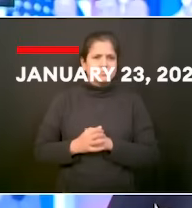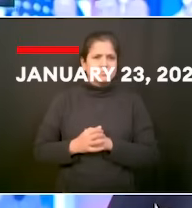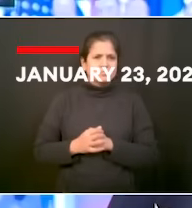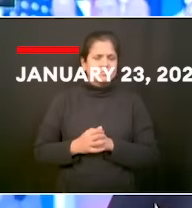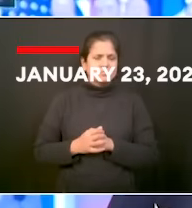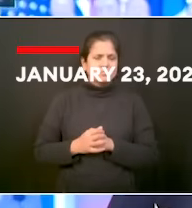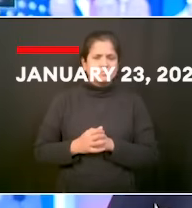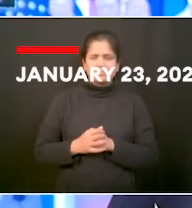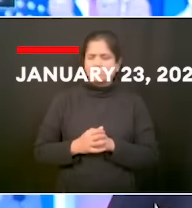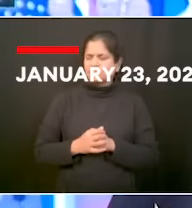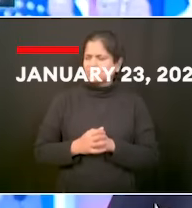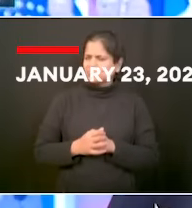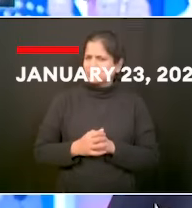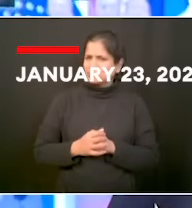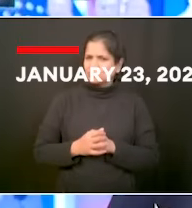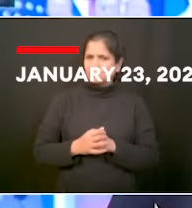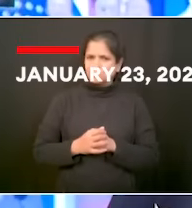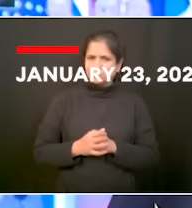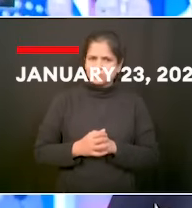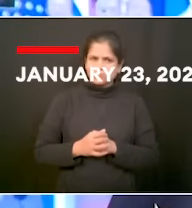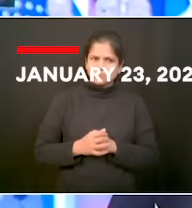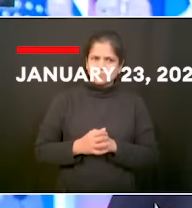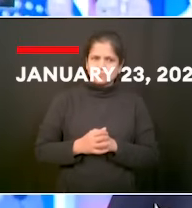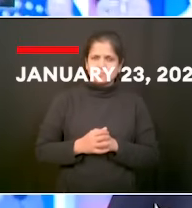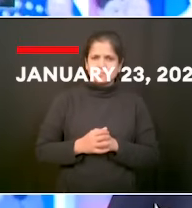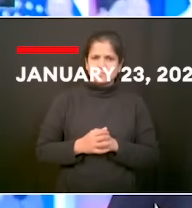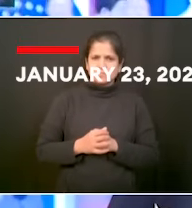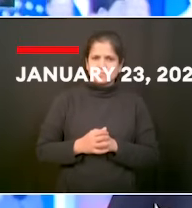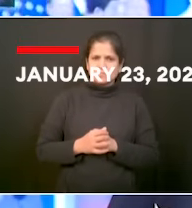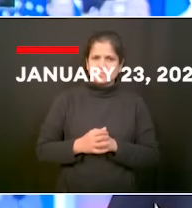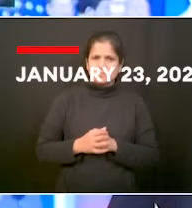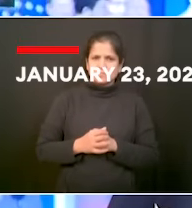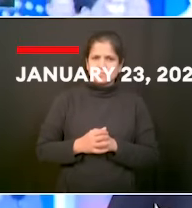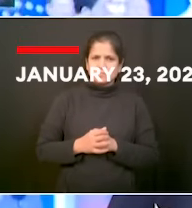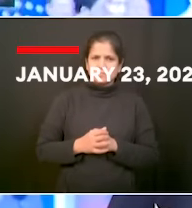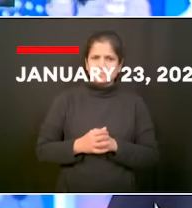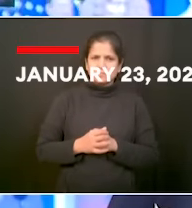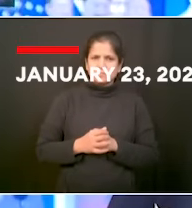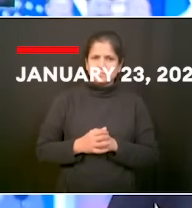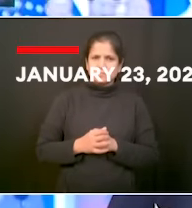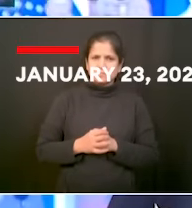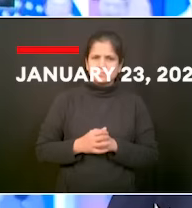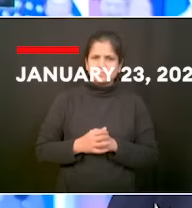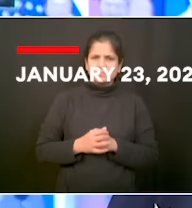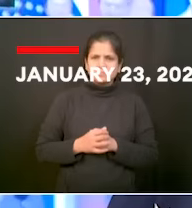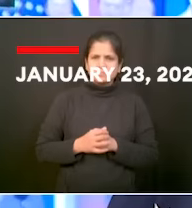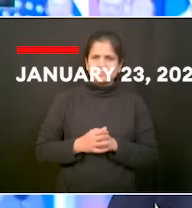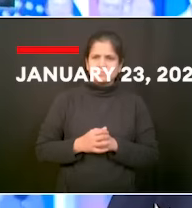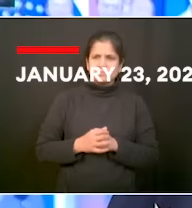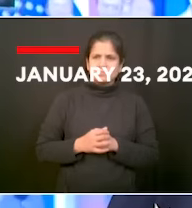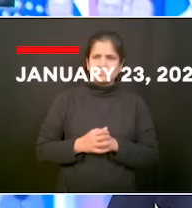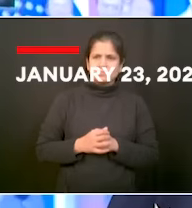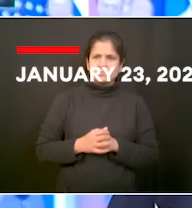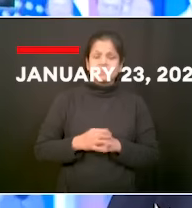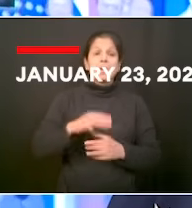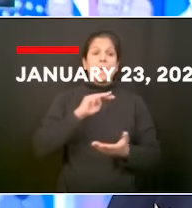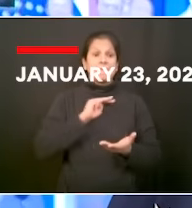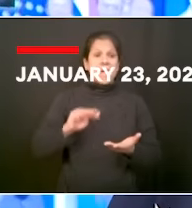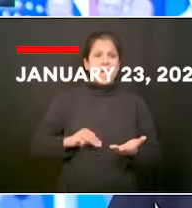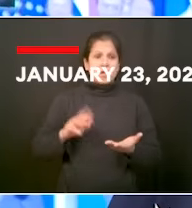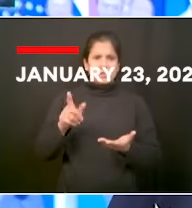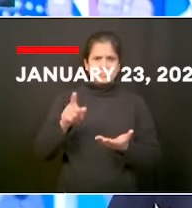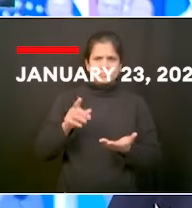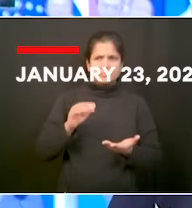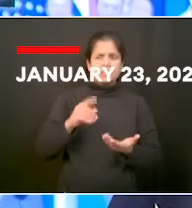where we can curve extension, these are places where we can take back pieces of the street? Well, I think that this is something now for us to follow up